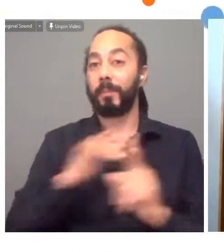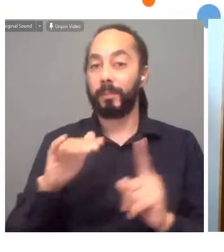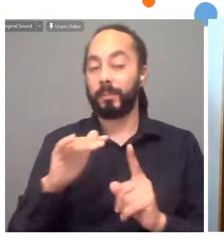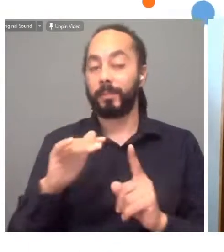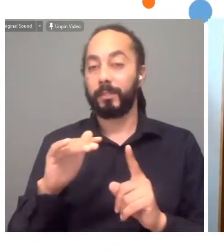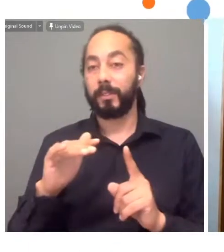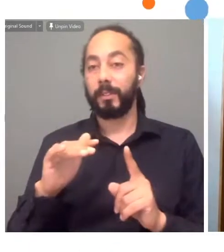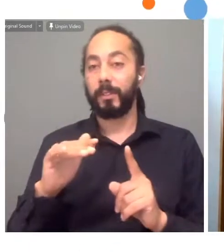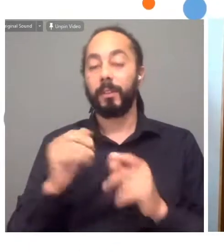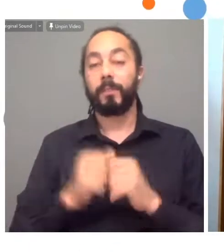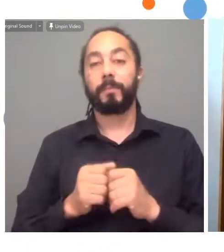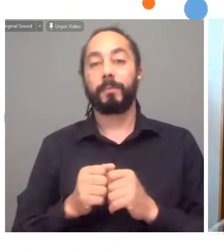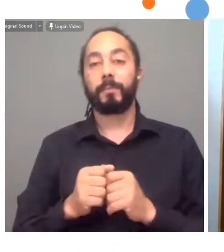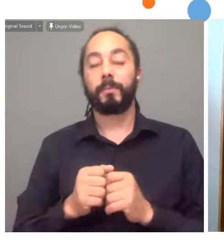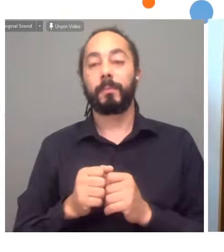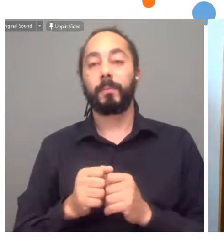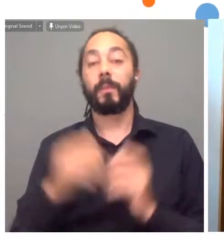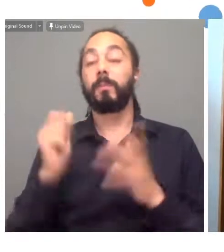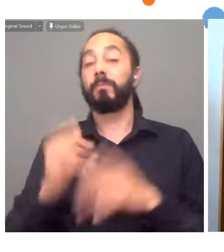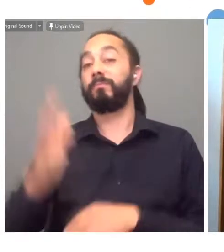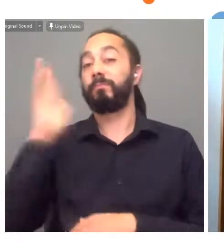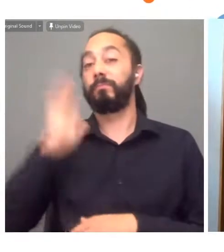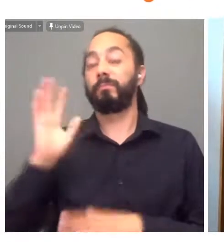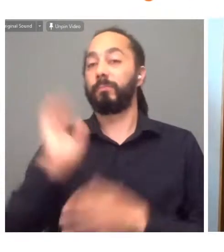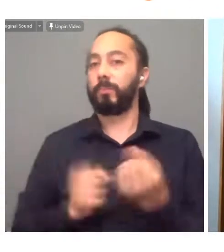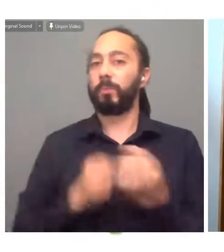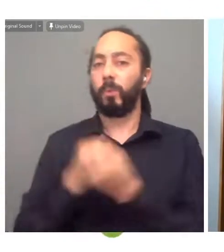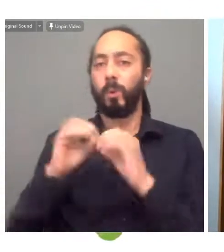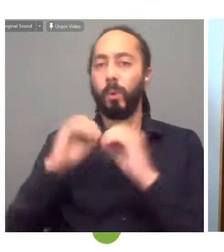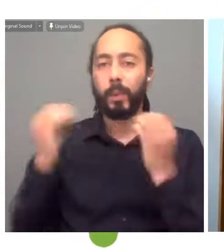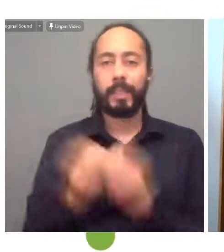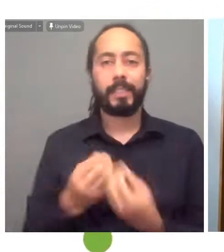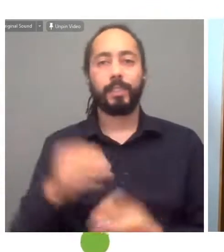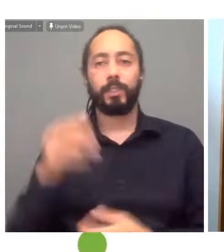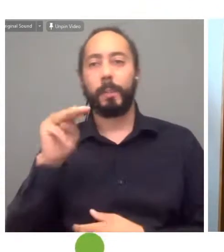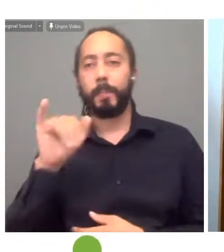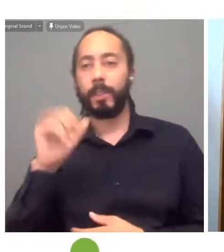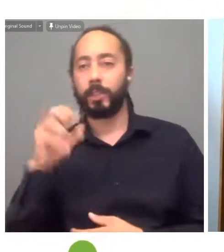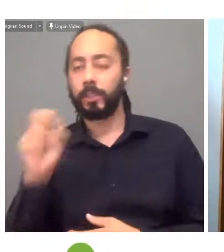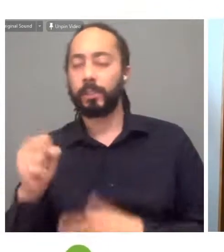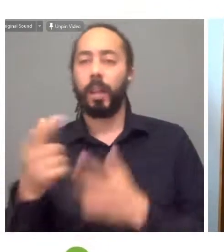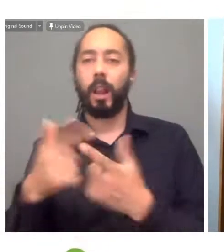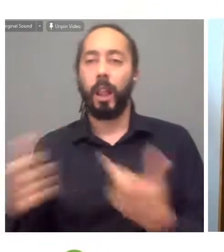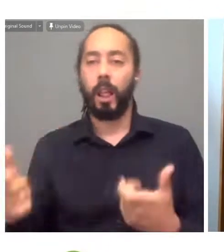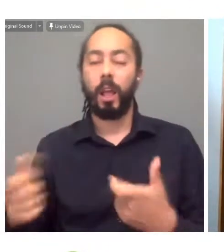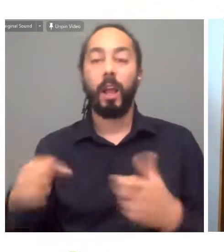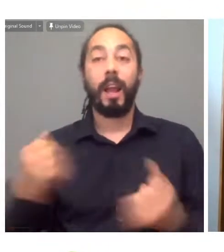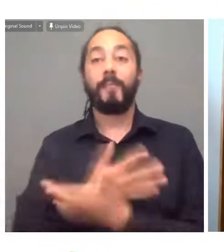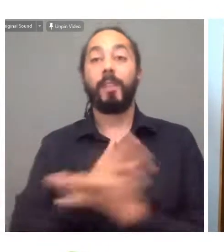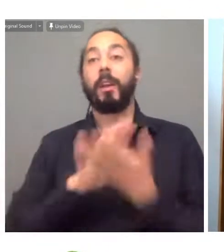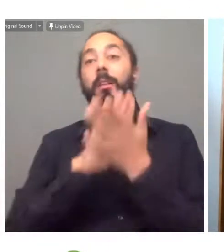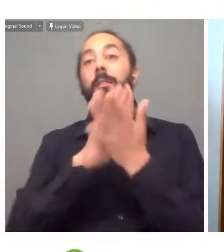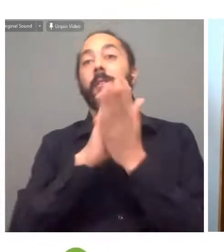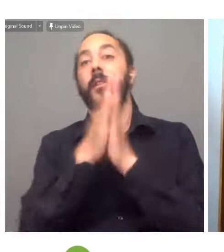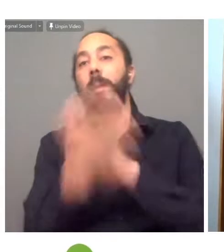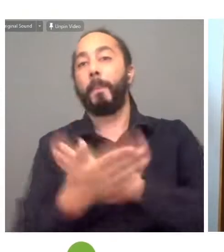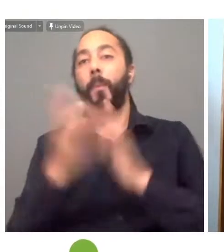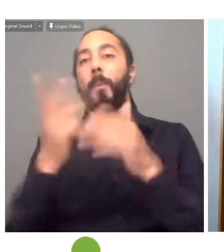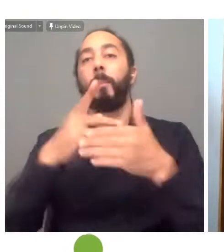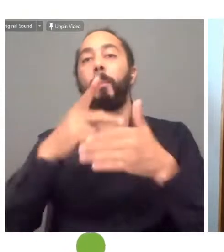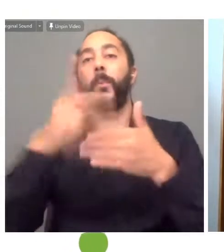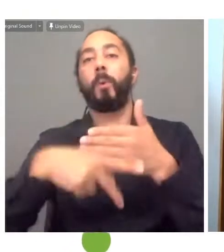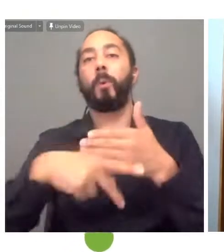support organizations' missions, and then everything went to program-based funding. And I think, you